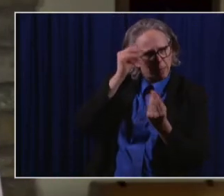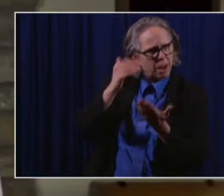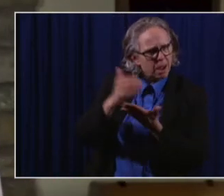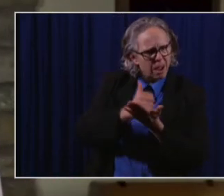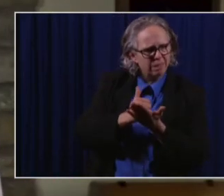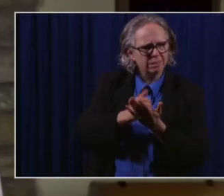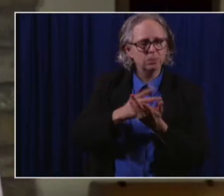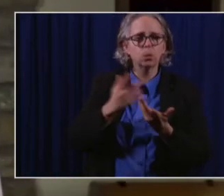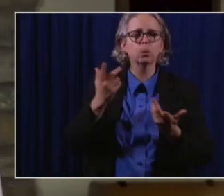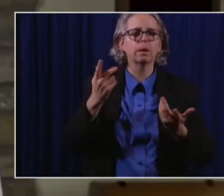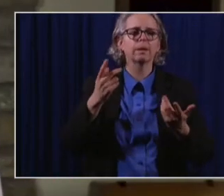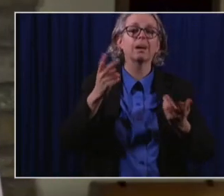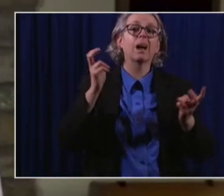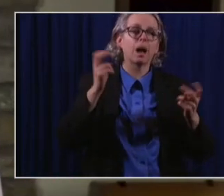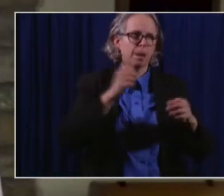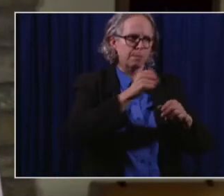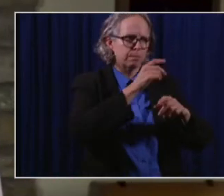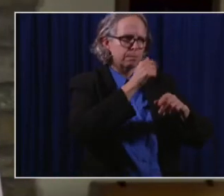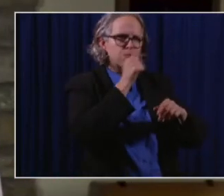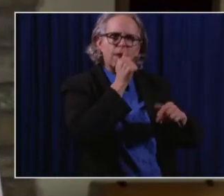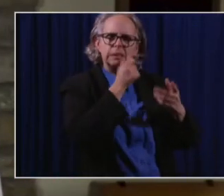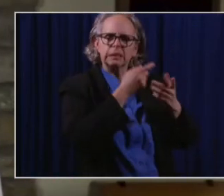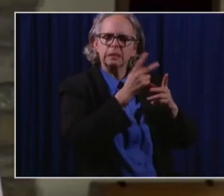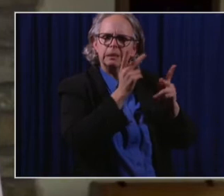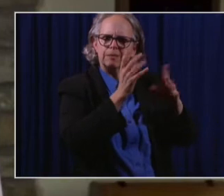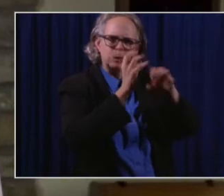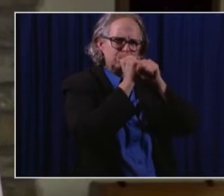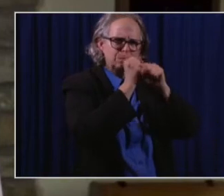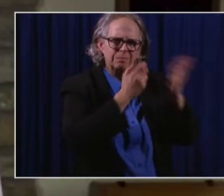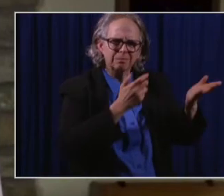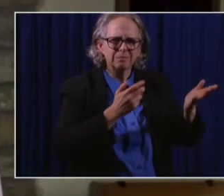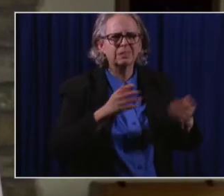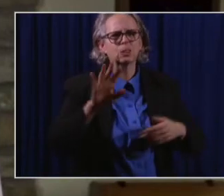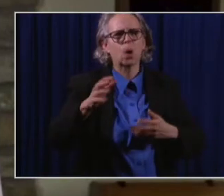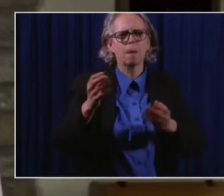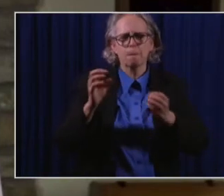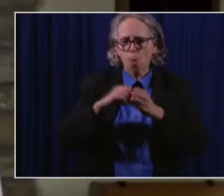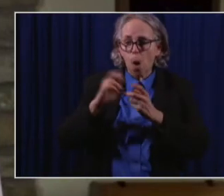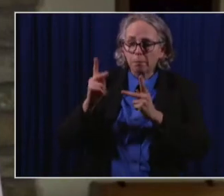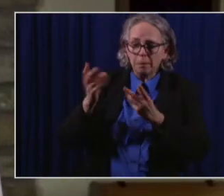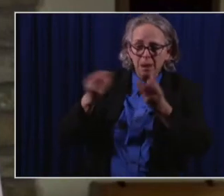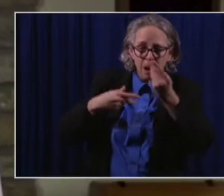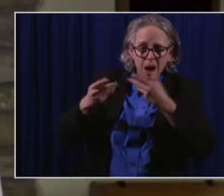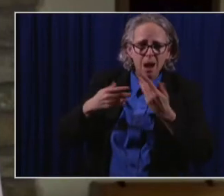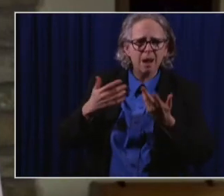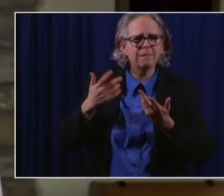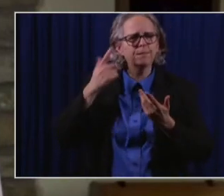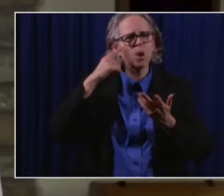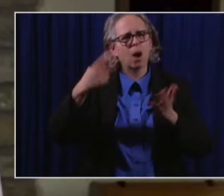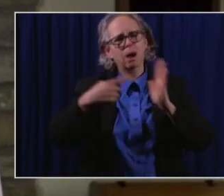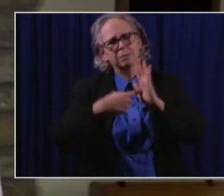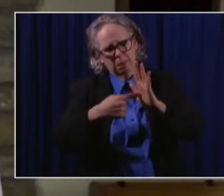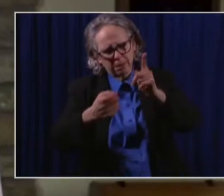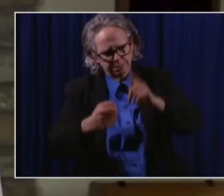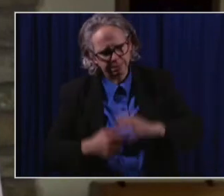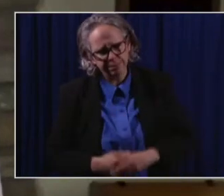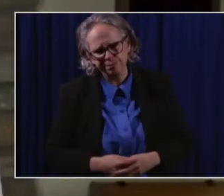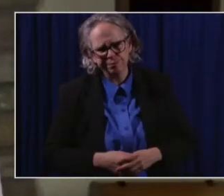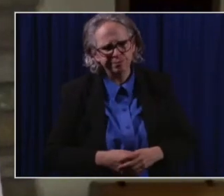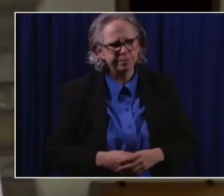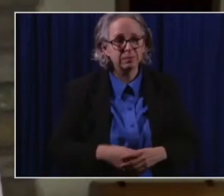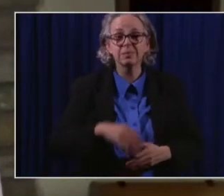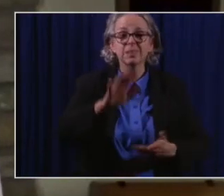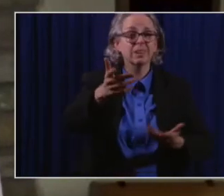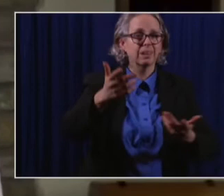privacy, but knowing numbers, what percentage of people that have received a